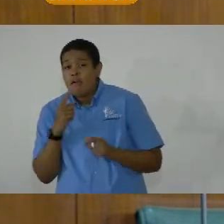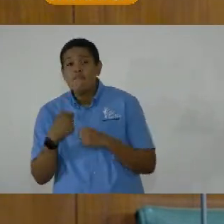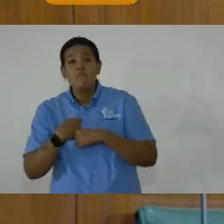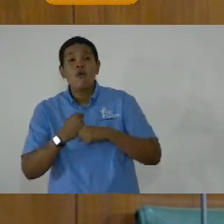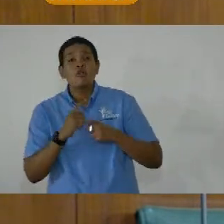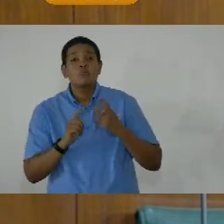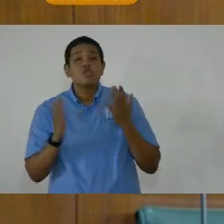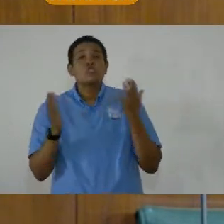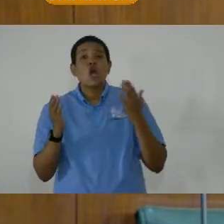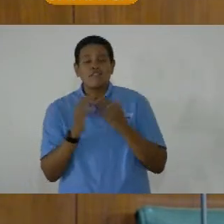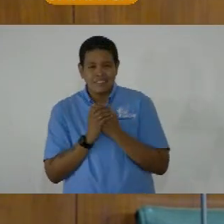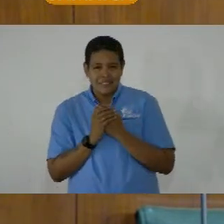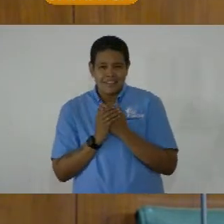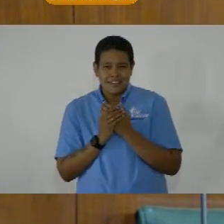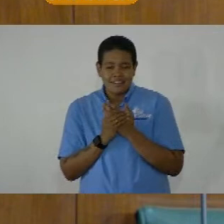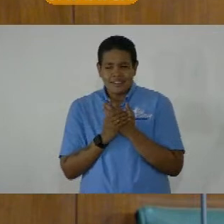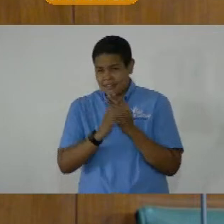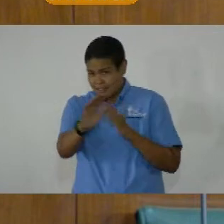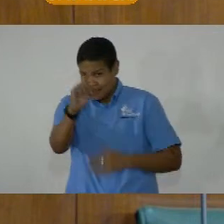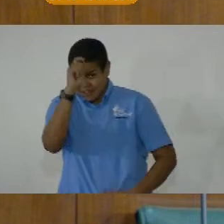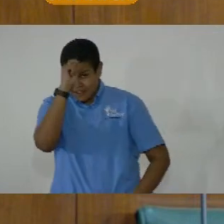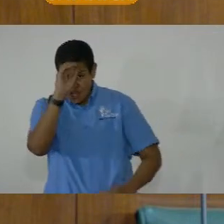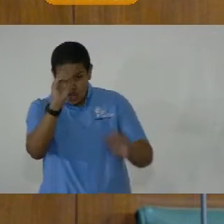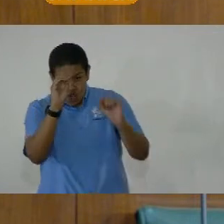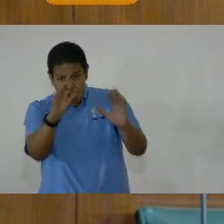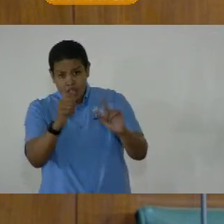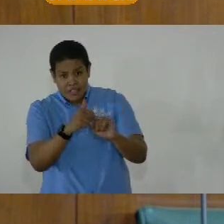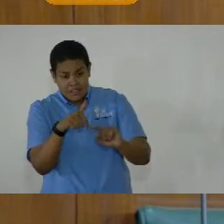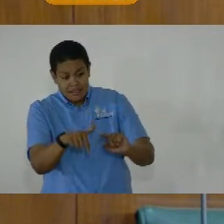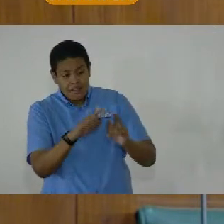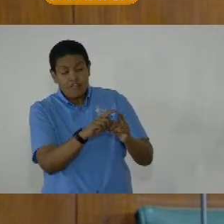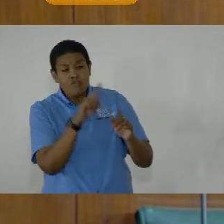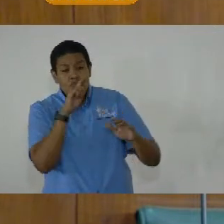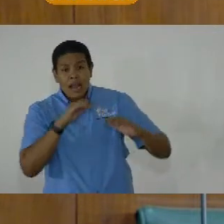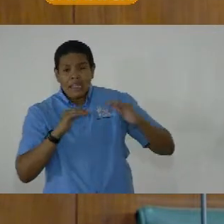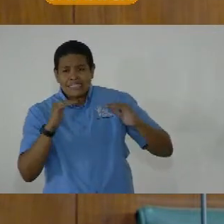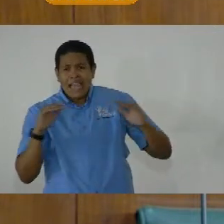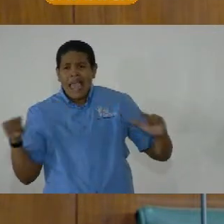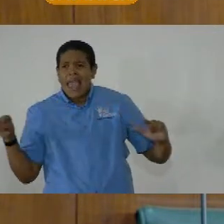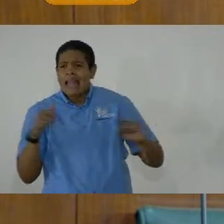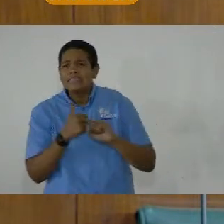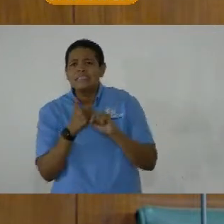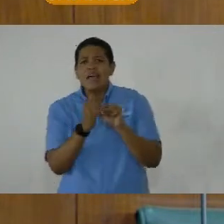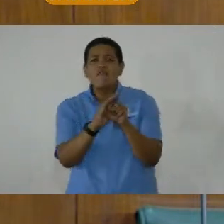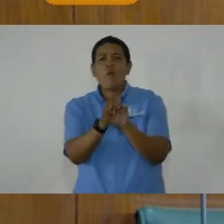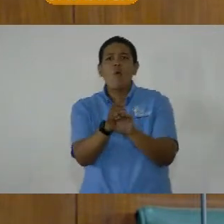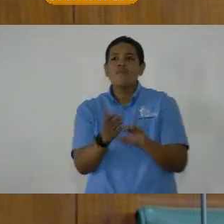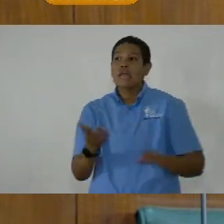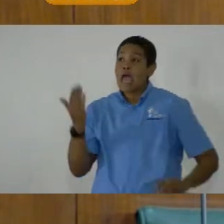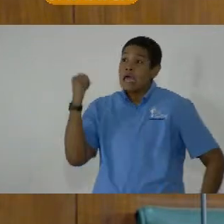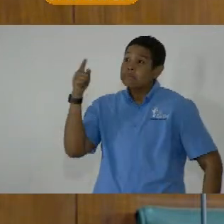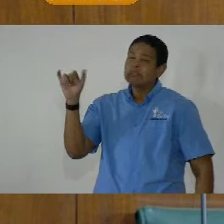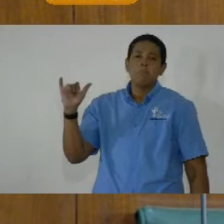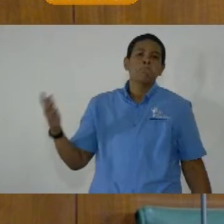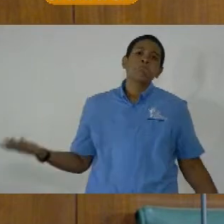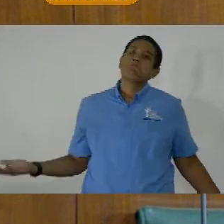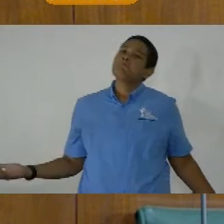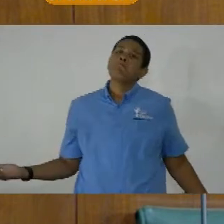and services, but nothing on the scale of COVID-19.